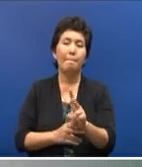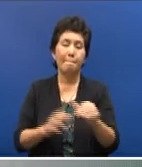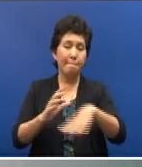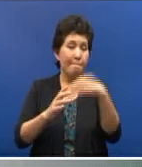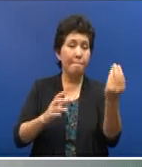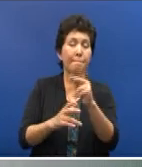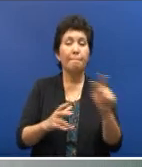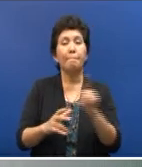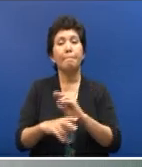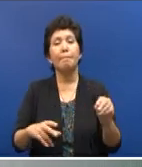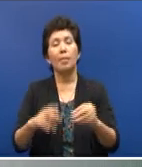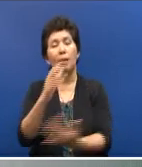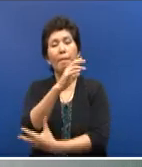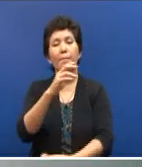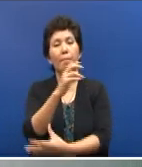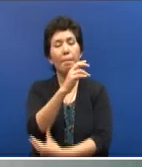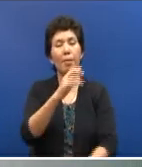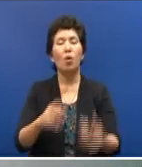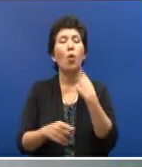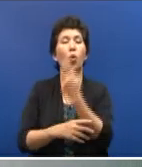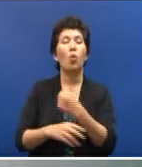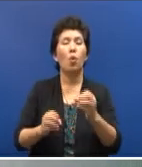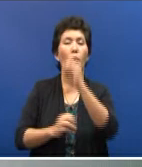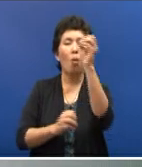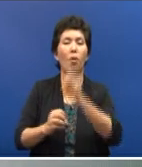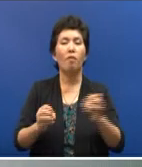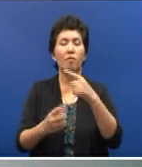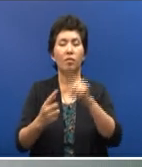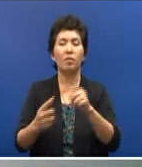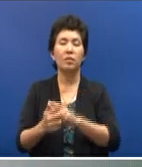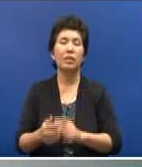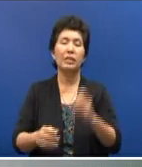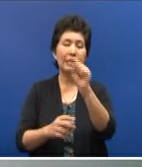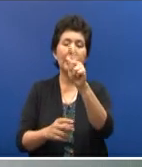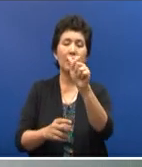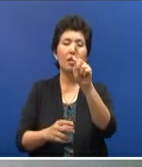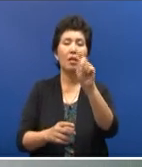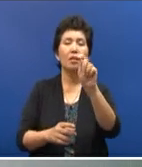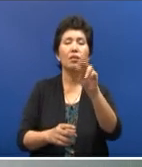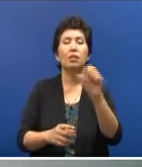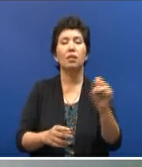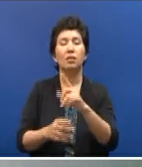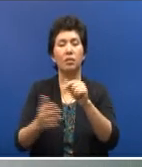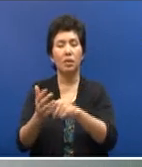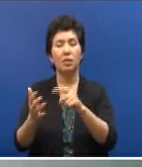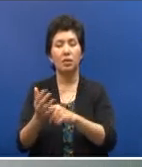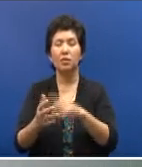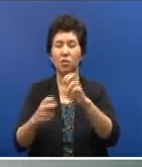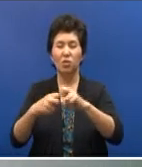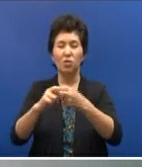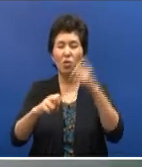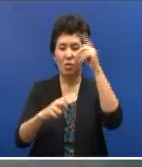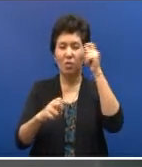of productions and the proletariat who offer the services for the wages. Okay, so in this social conflict